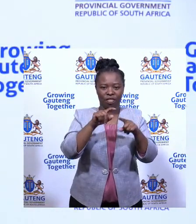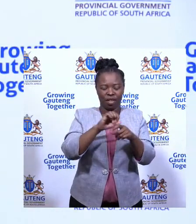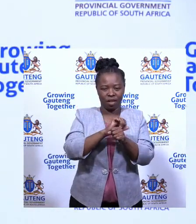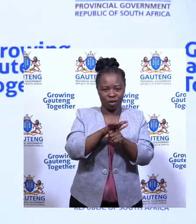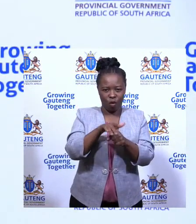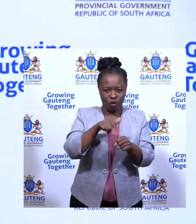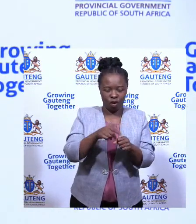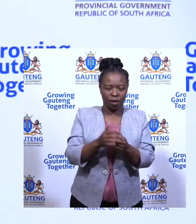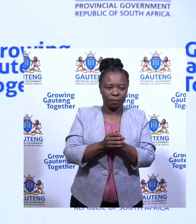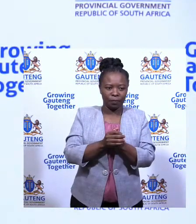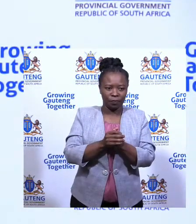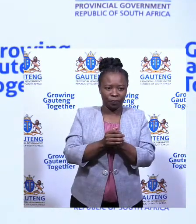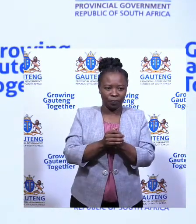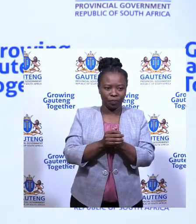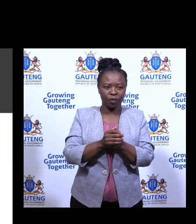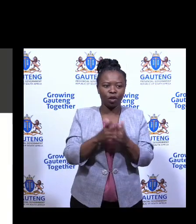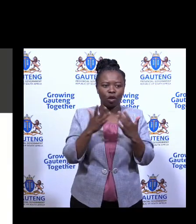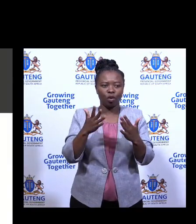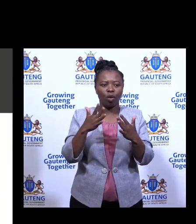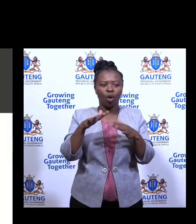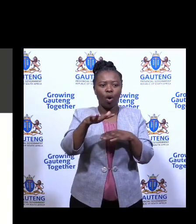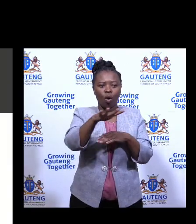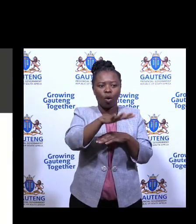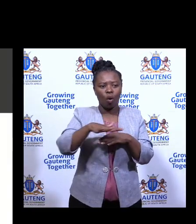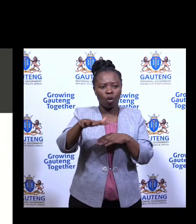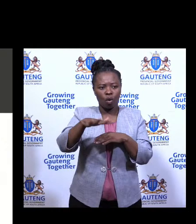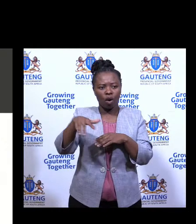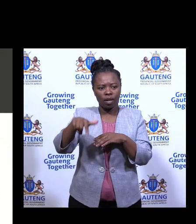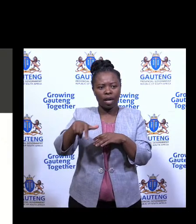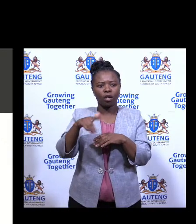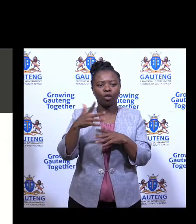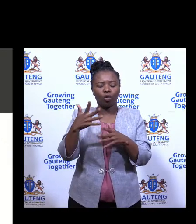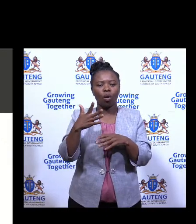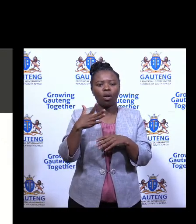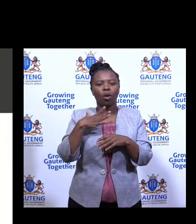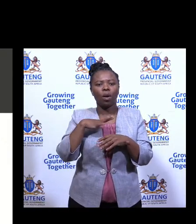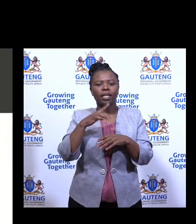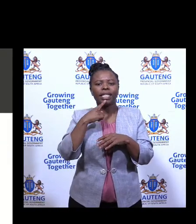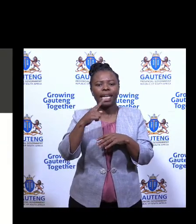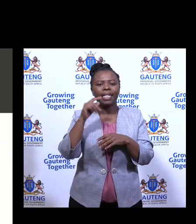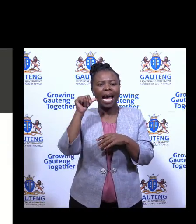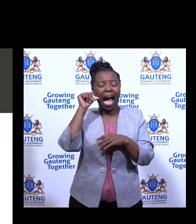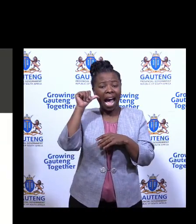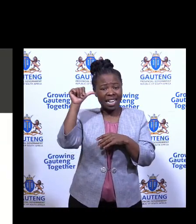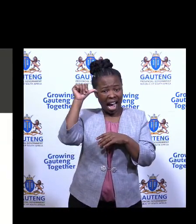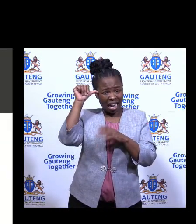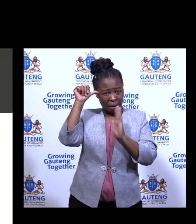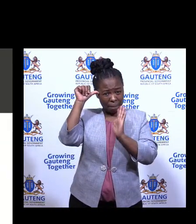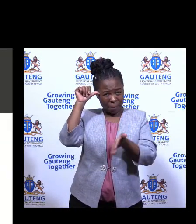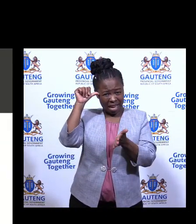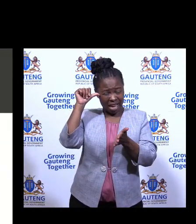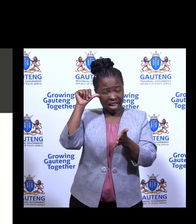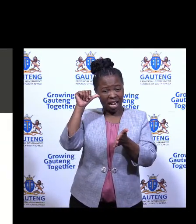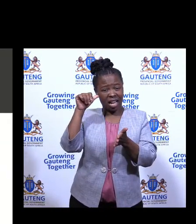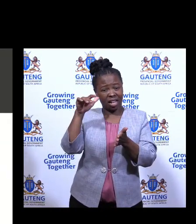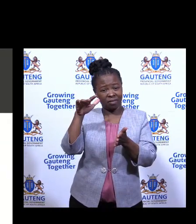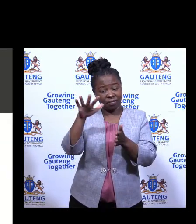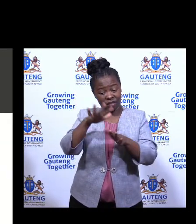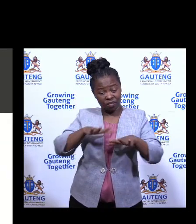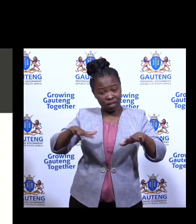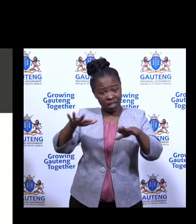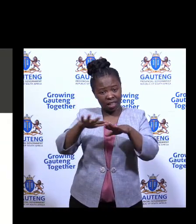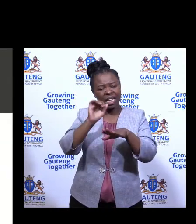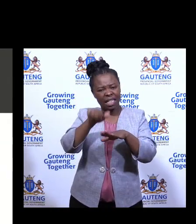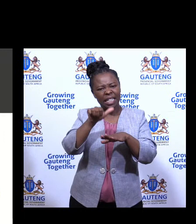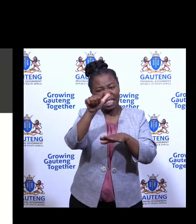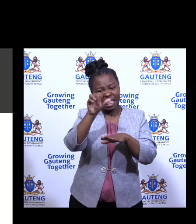Okay, so just quickly on those facilities, I just want to highlight as well is that we're not just talking about the elderly within the facilities. Typically, yes, 60% of